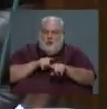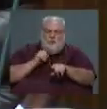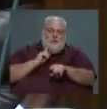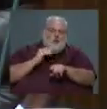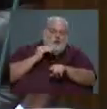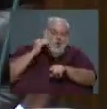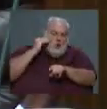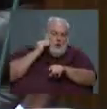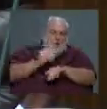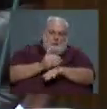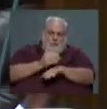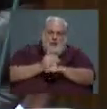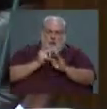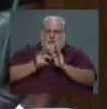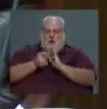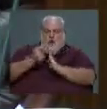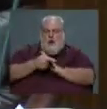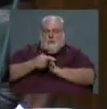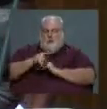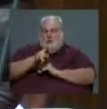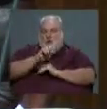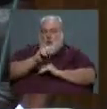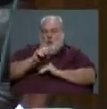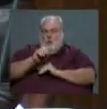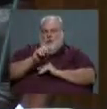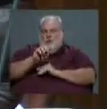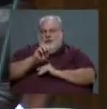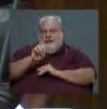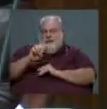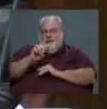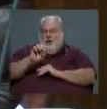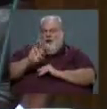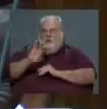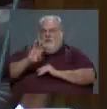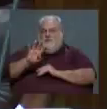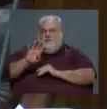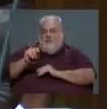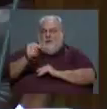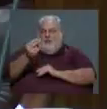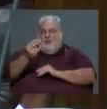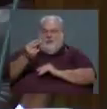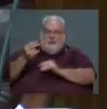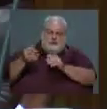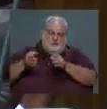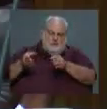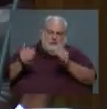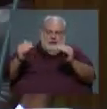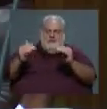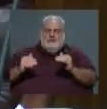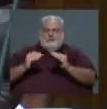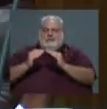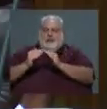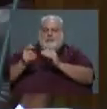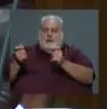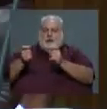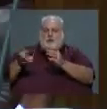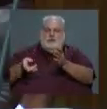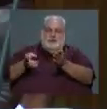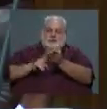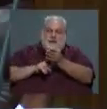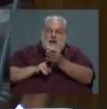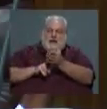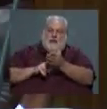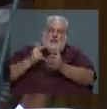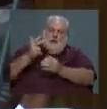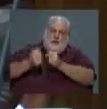repair program located at 2000 East 4th Street, and for the purposes, a resolution authorizes the City Manager to execute a 3-year renewal